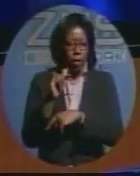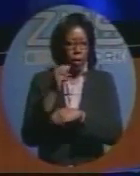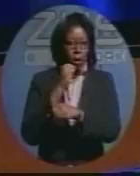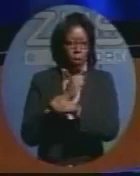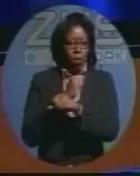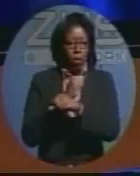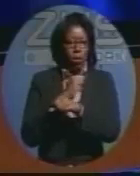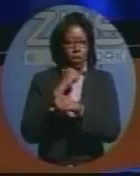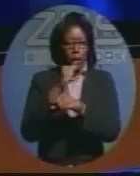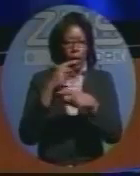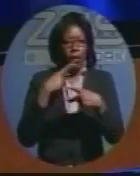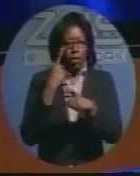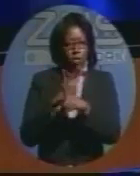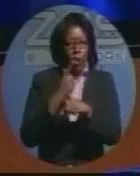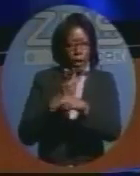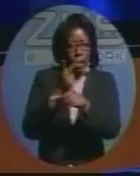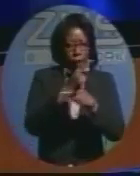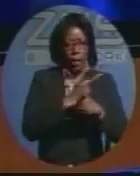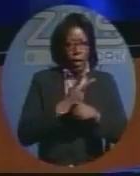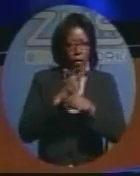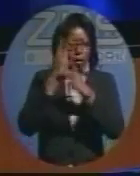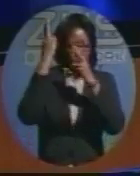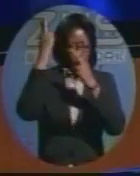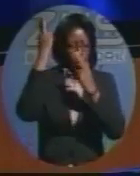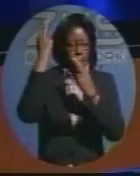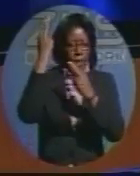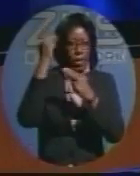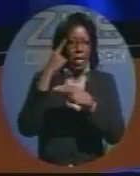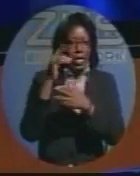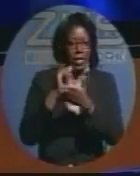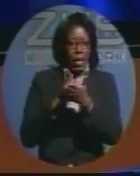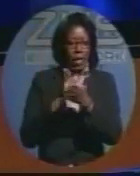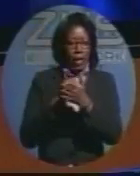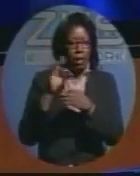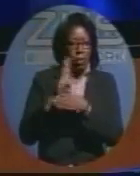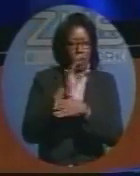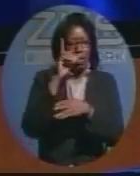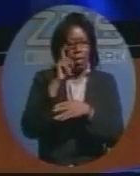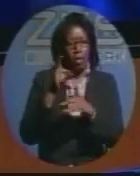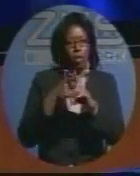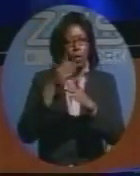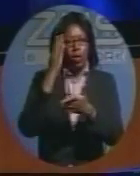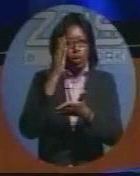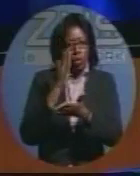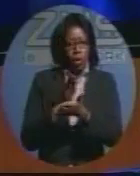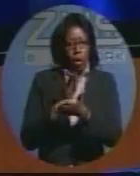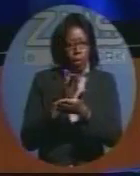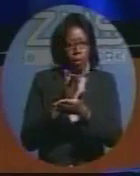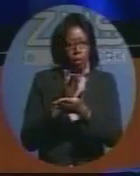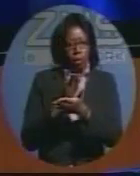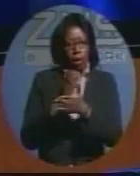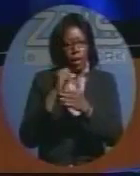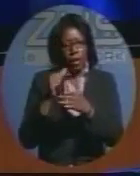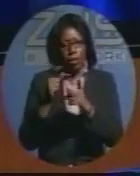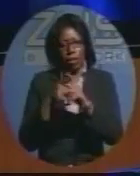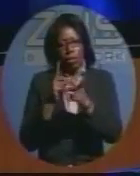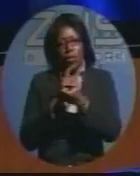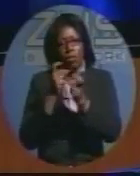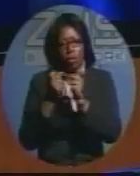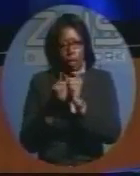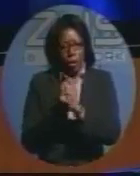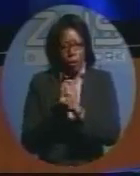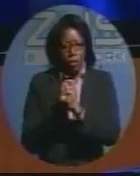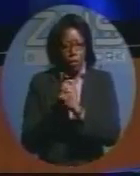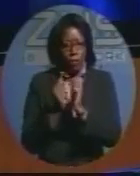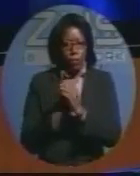care for their horses. In fact, the society believes the surrey business should stop altogether unless it's fully revamped. Just